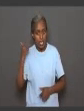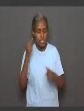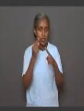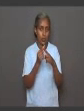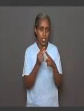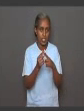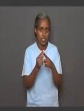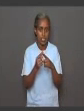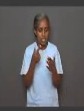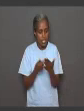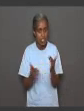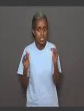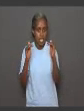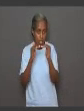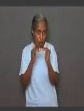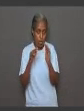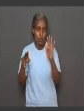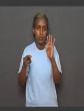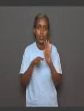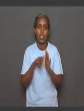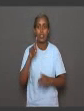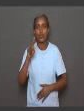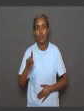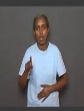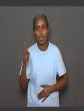In other words, it is equal to